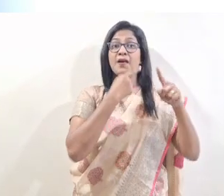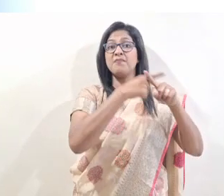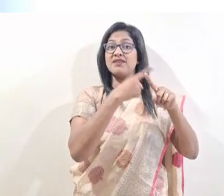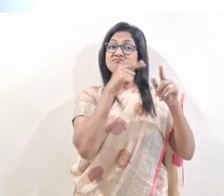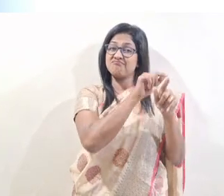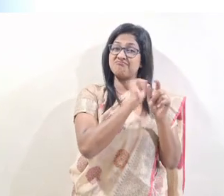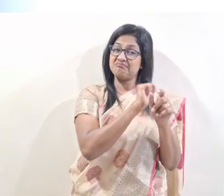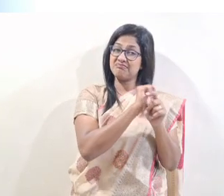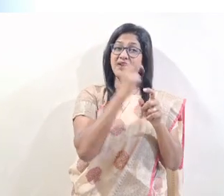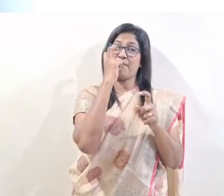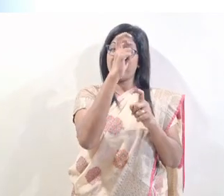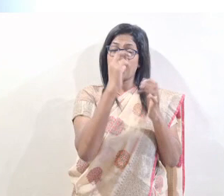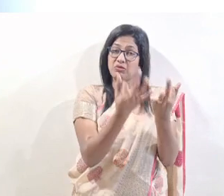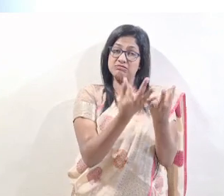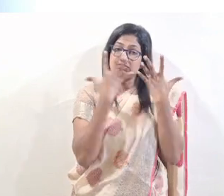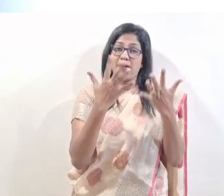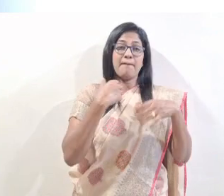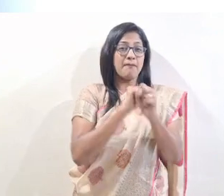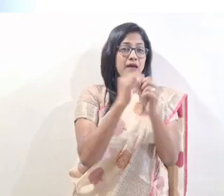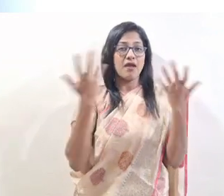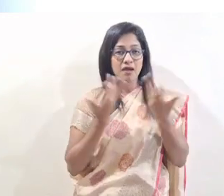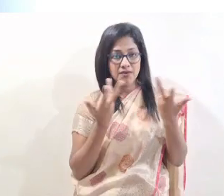resilience is built into the Hyderabad Metro,